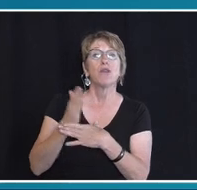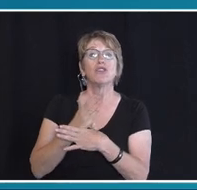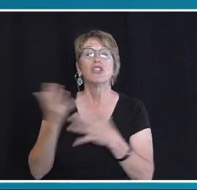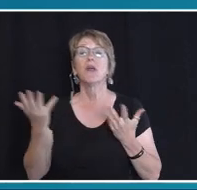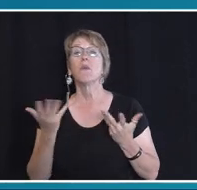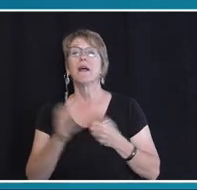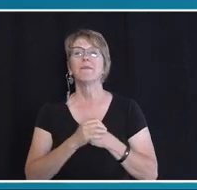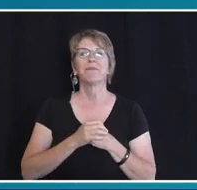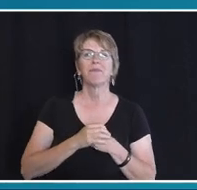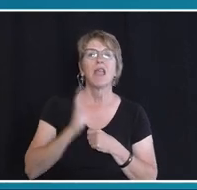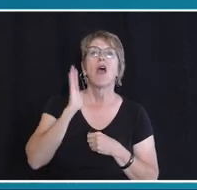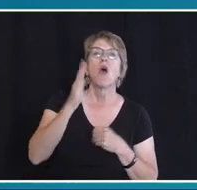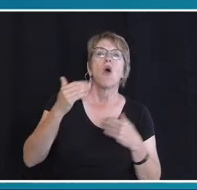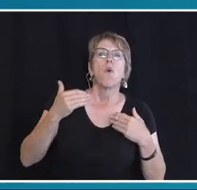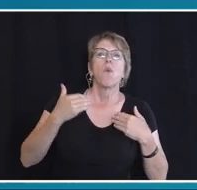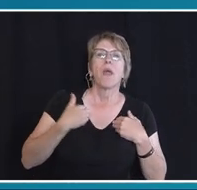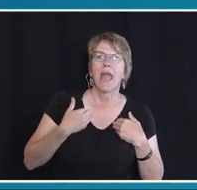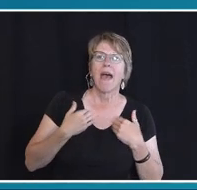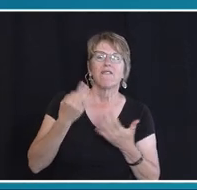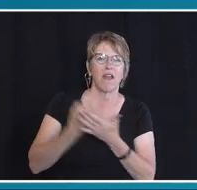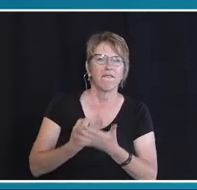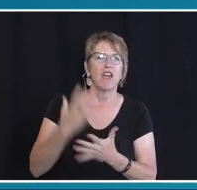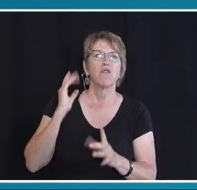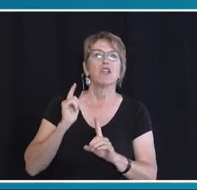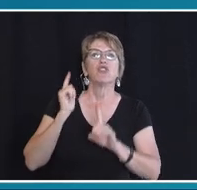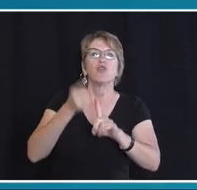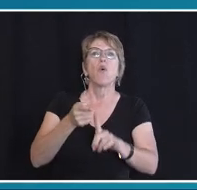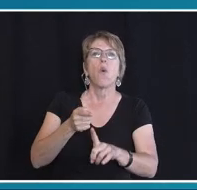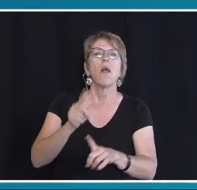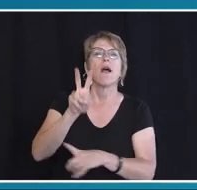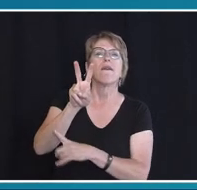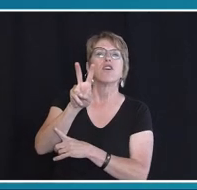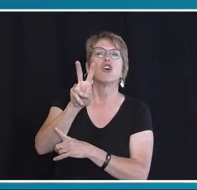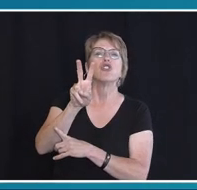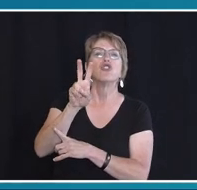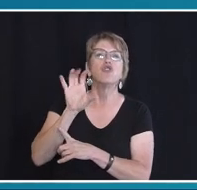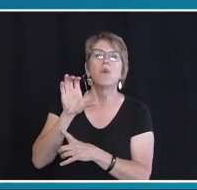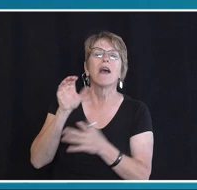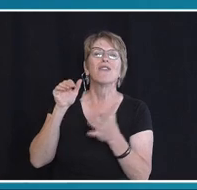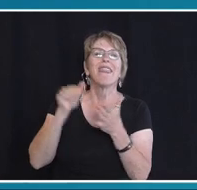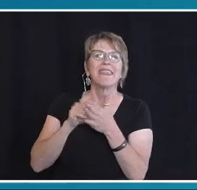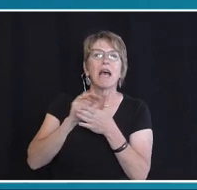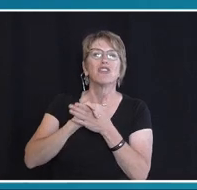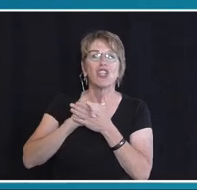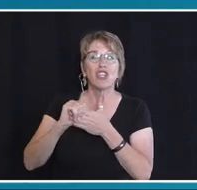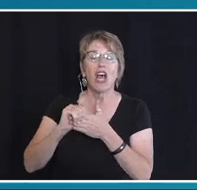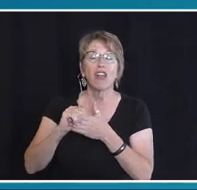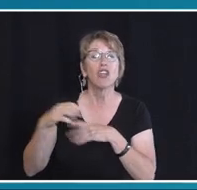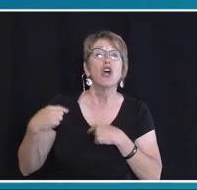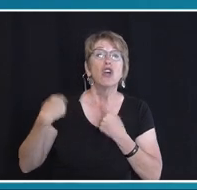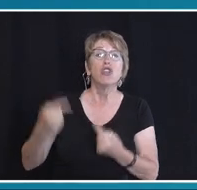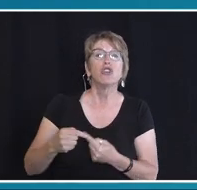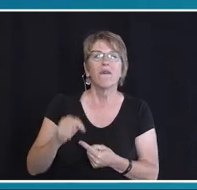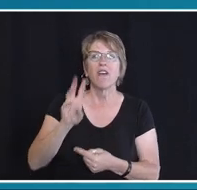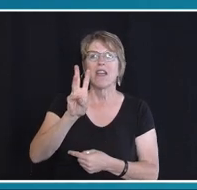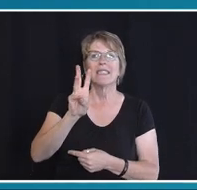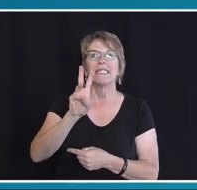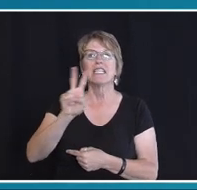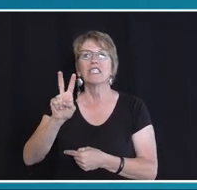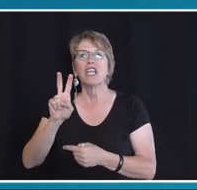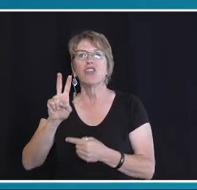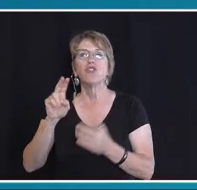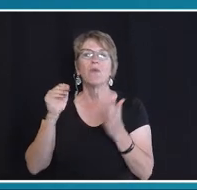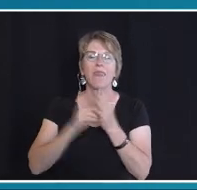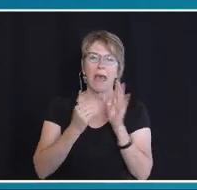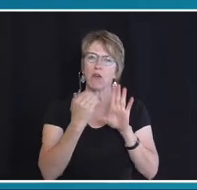you that we have our largest fundraising goal ever of $200,000. And so far, we have raised $62,000. And with